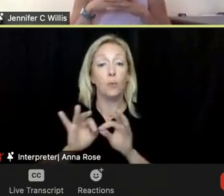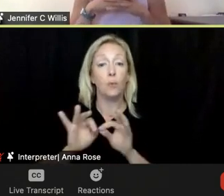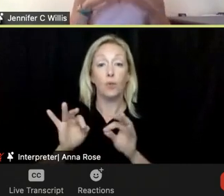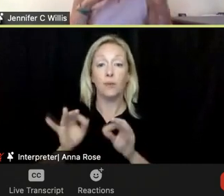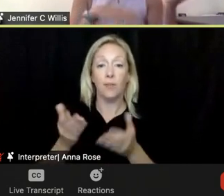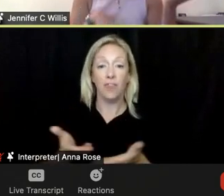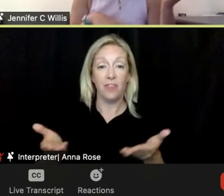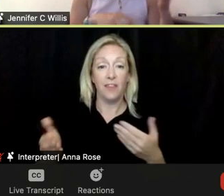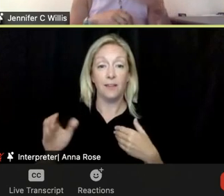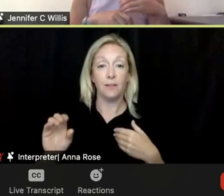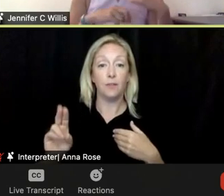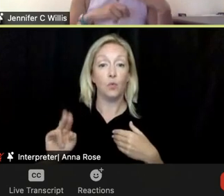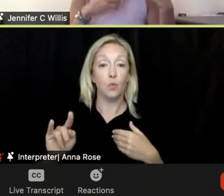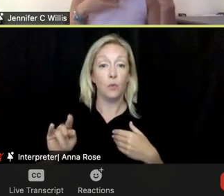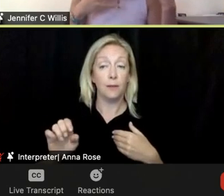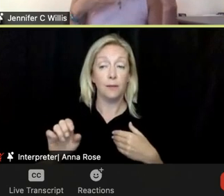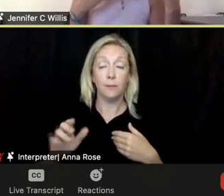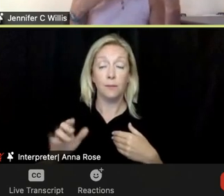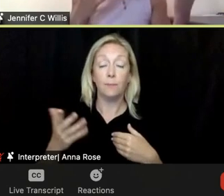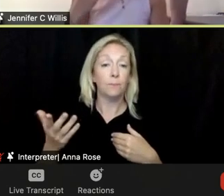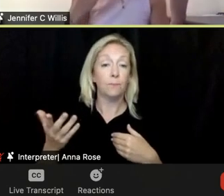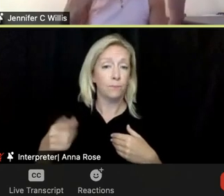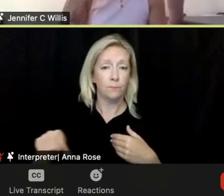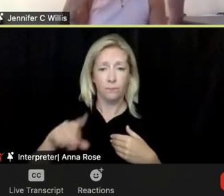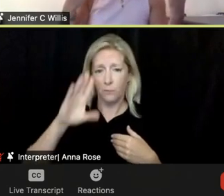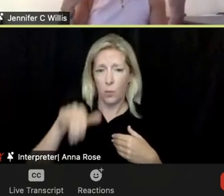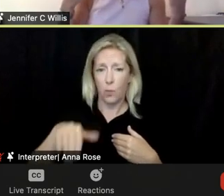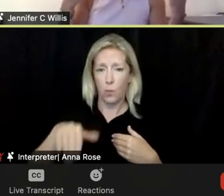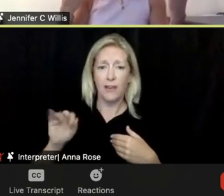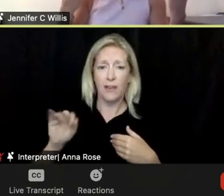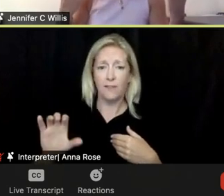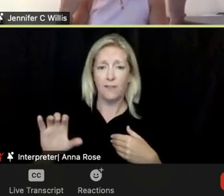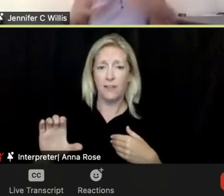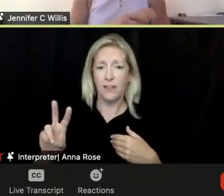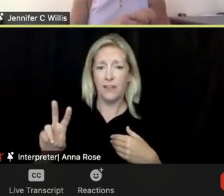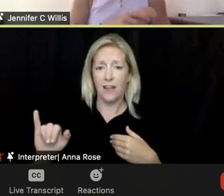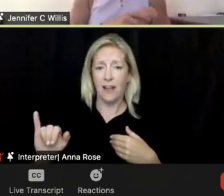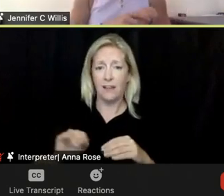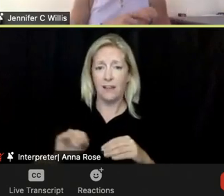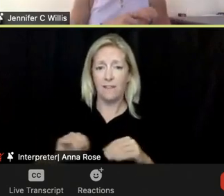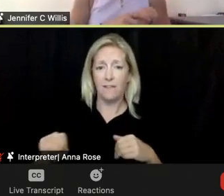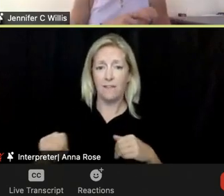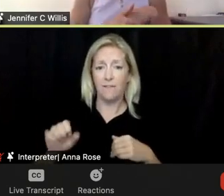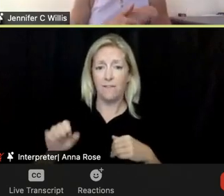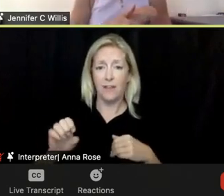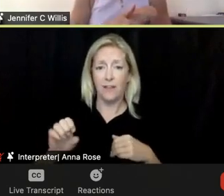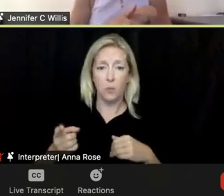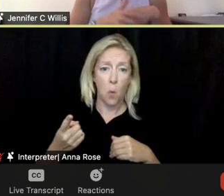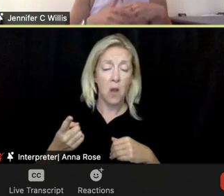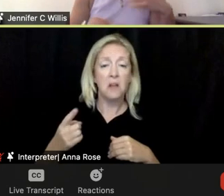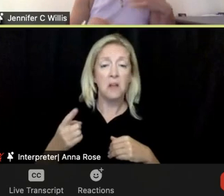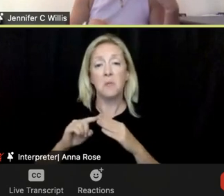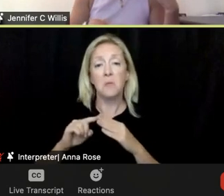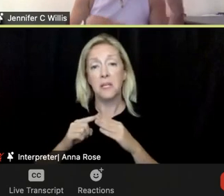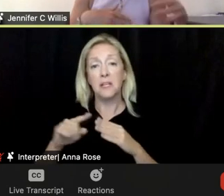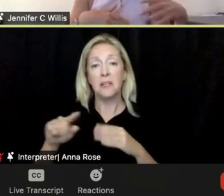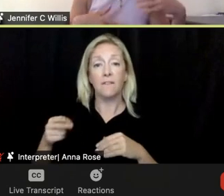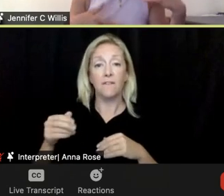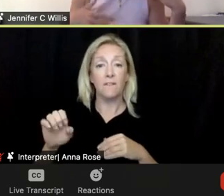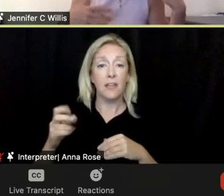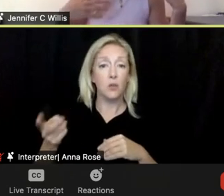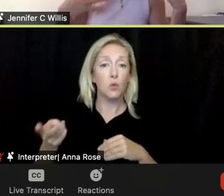our students who are in phase 1, or maybe even early phase 2, depending on the environment, we would hope that